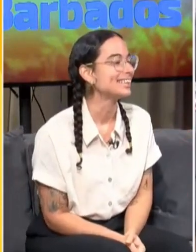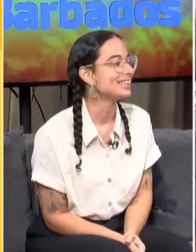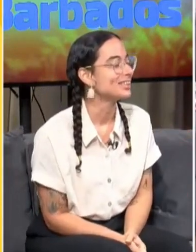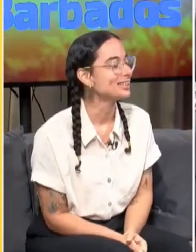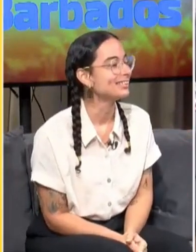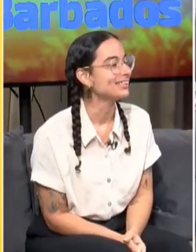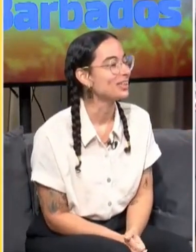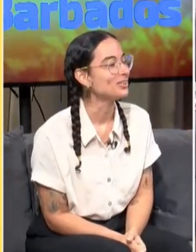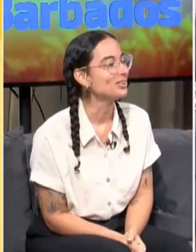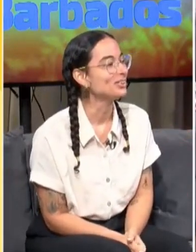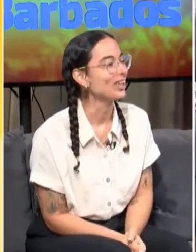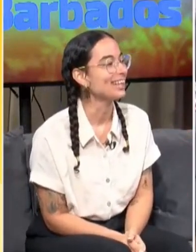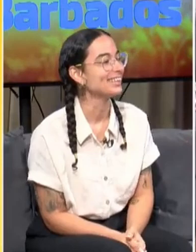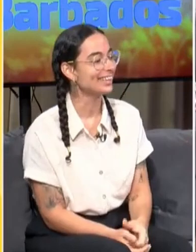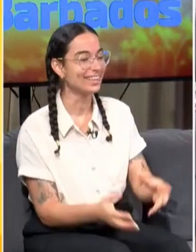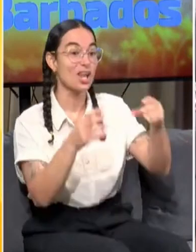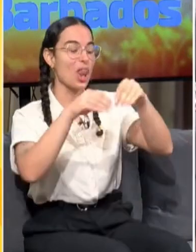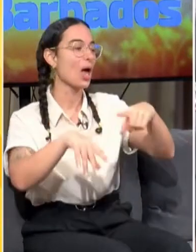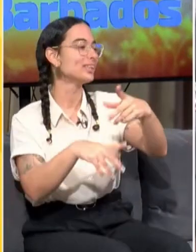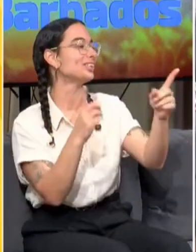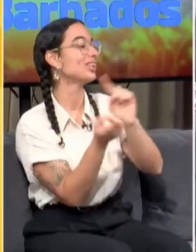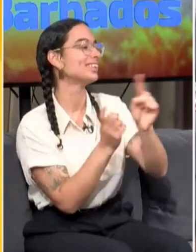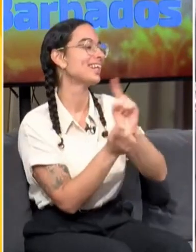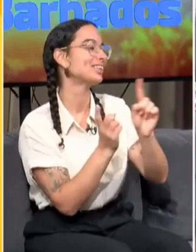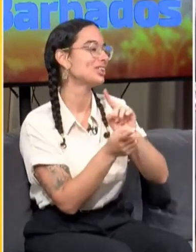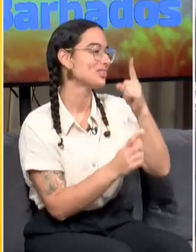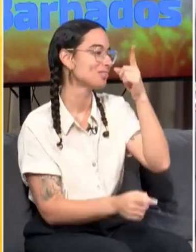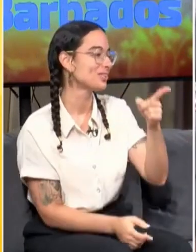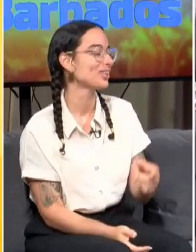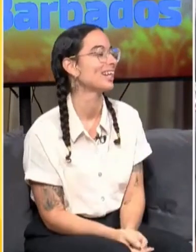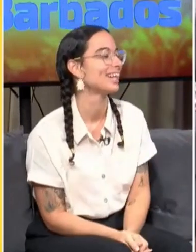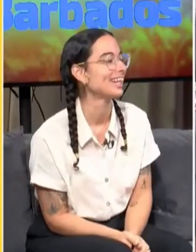Right. It's lost in translation for her.